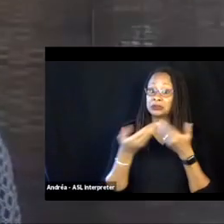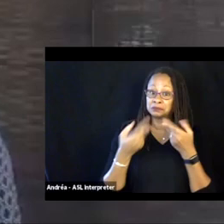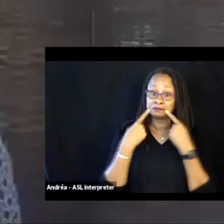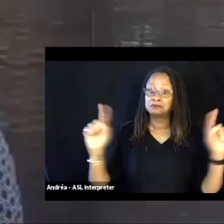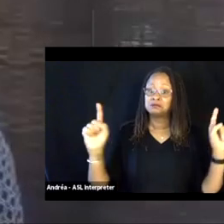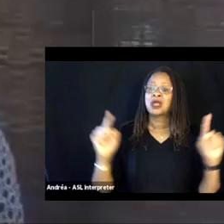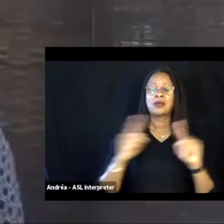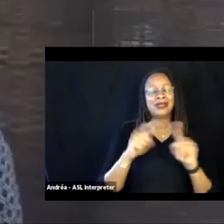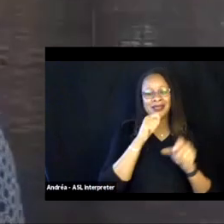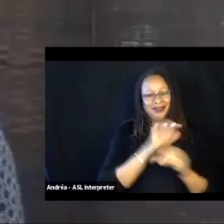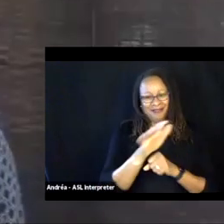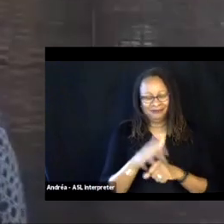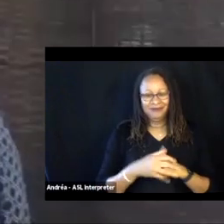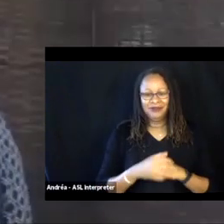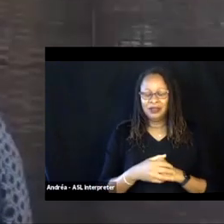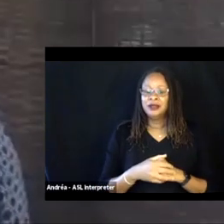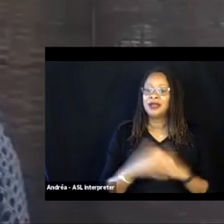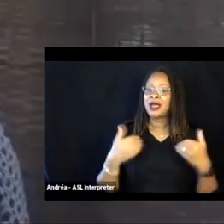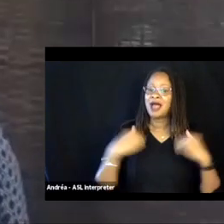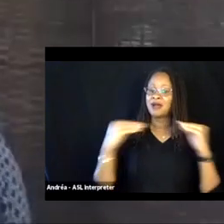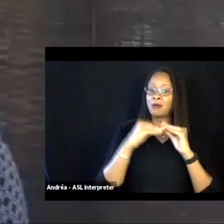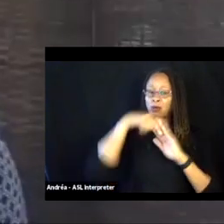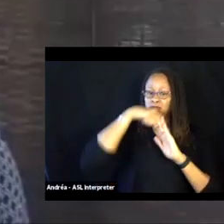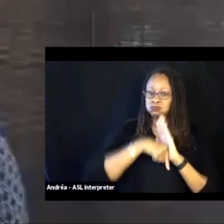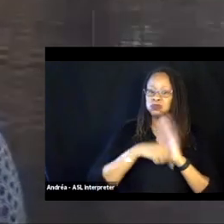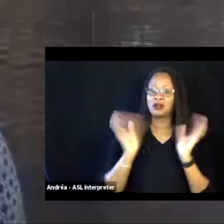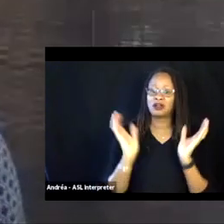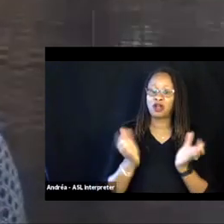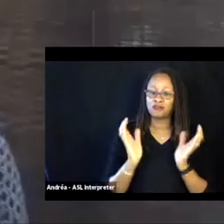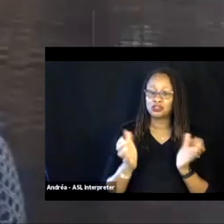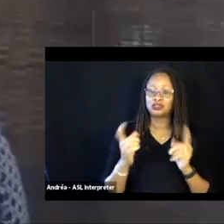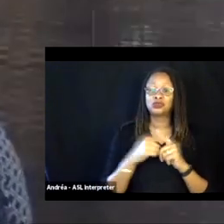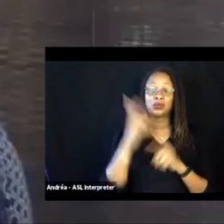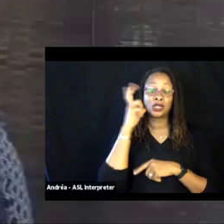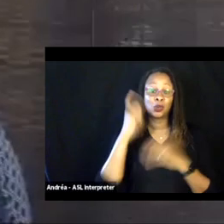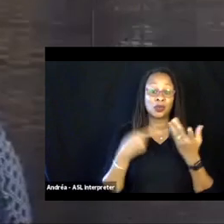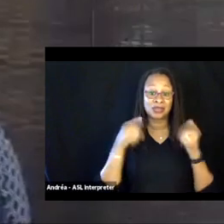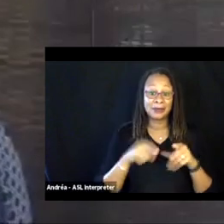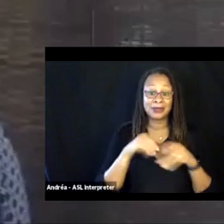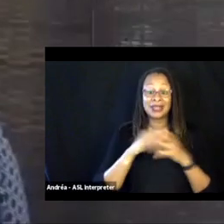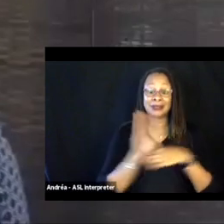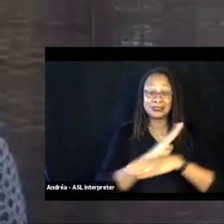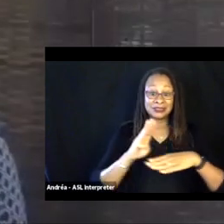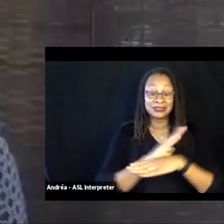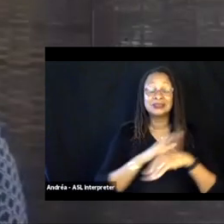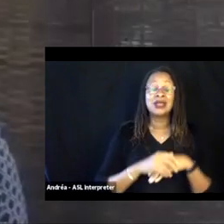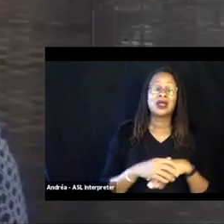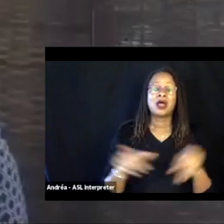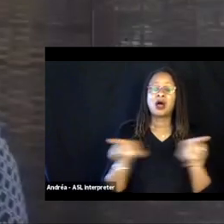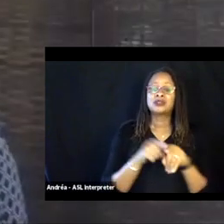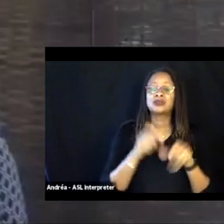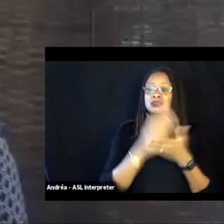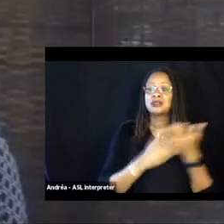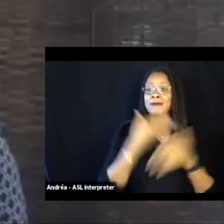not enough. And to have a more in-depth conversation to hear what's happening in the industry and also some best